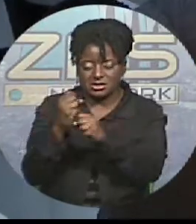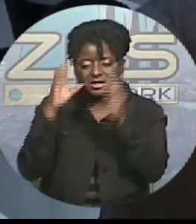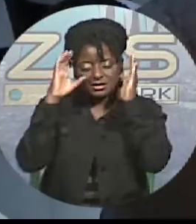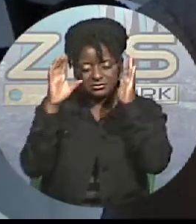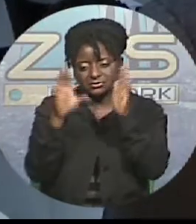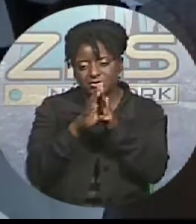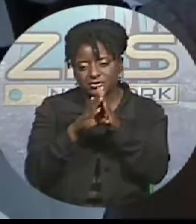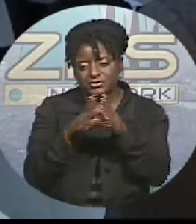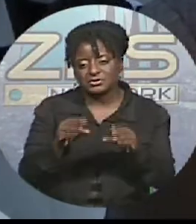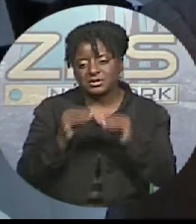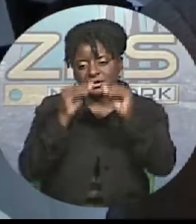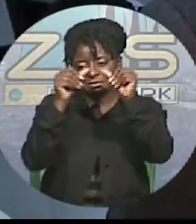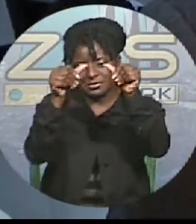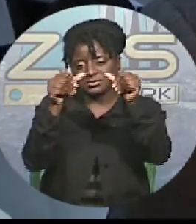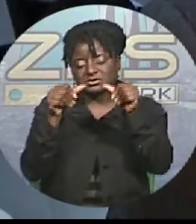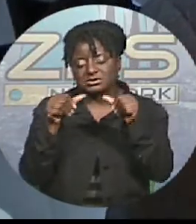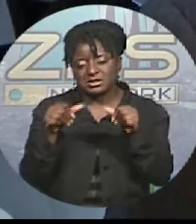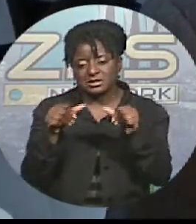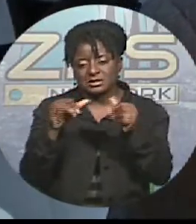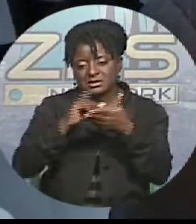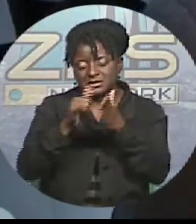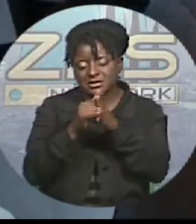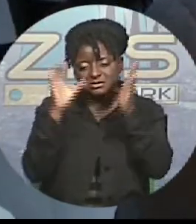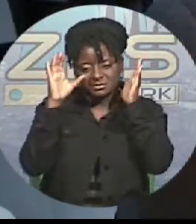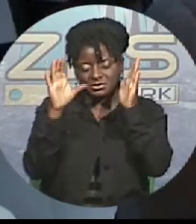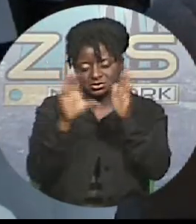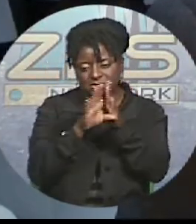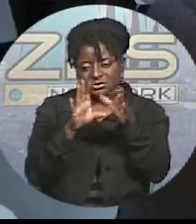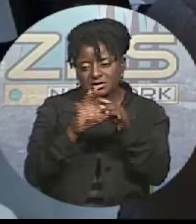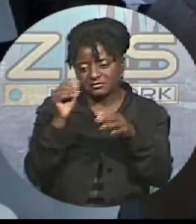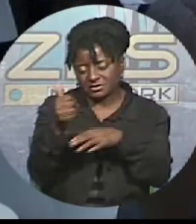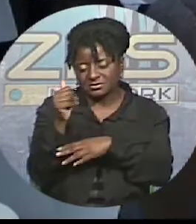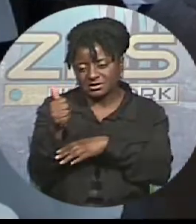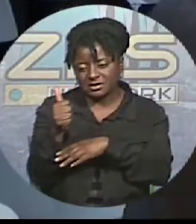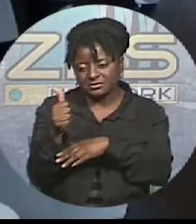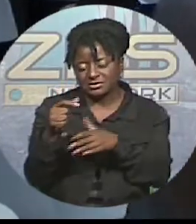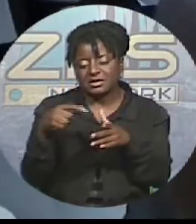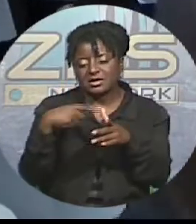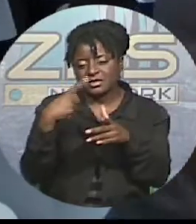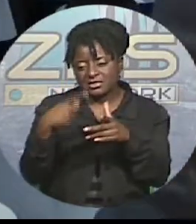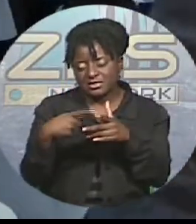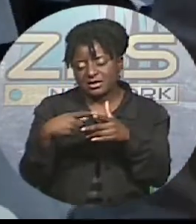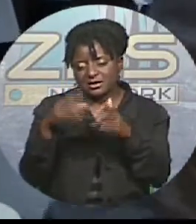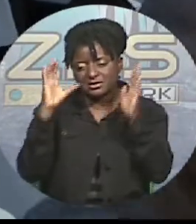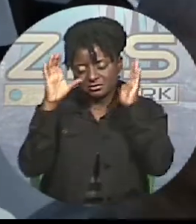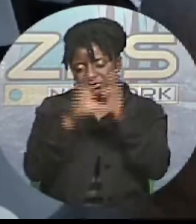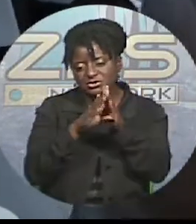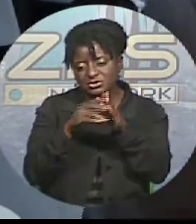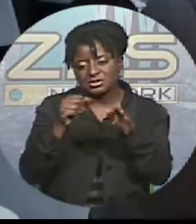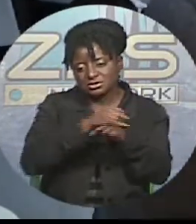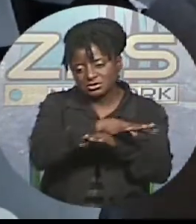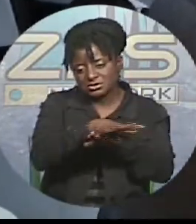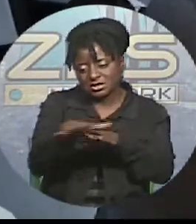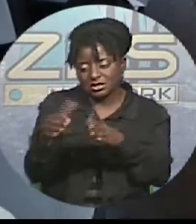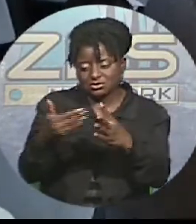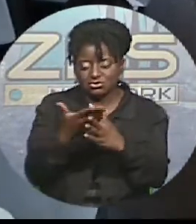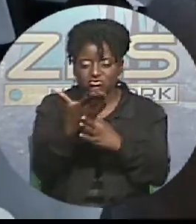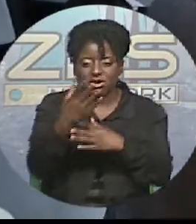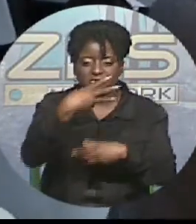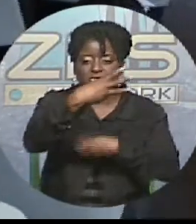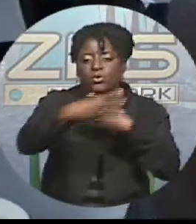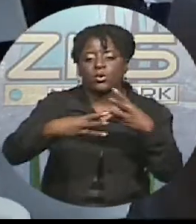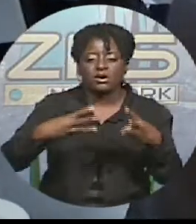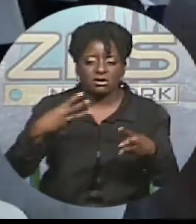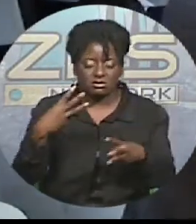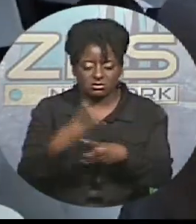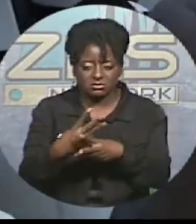posting these images of themselves. These images are then distributed throughout the world, and then